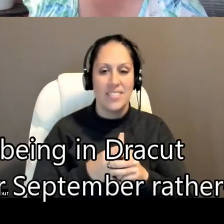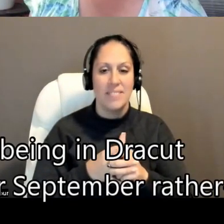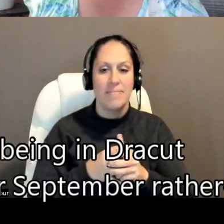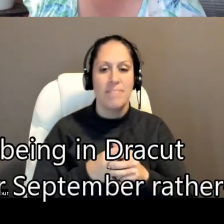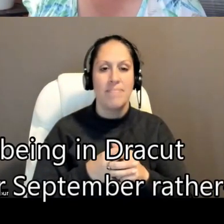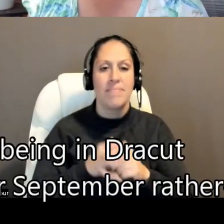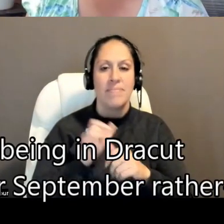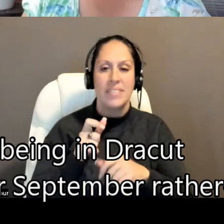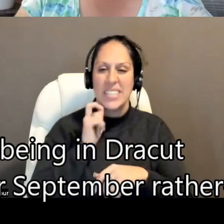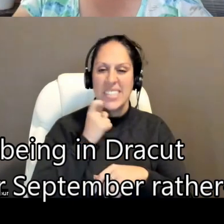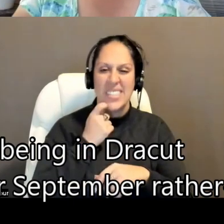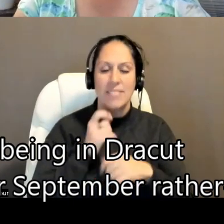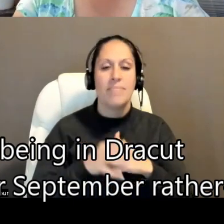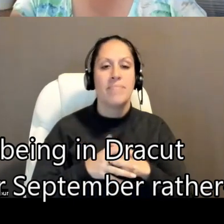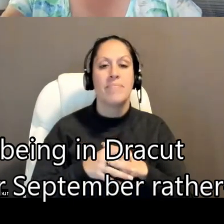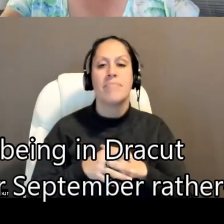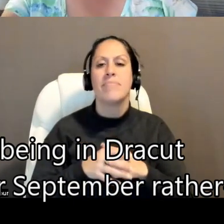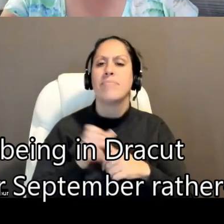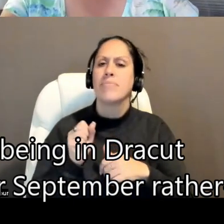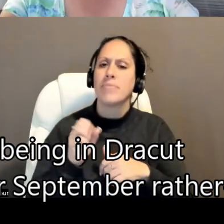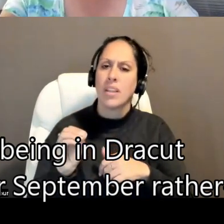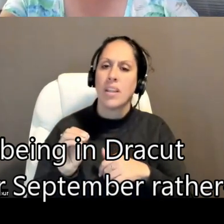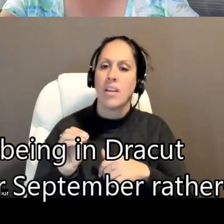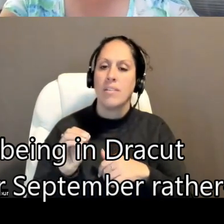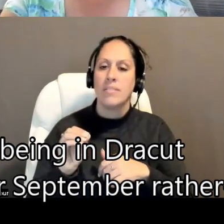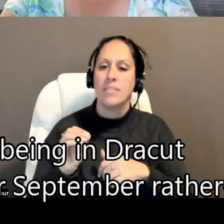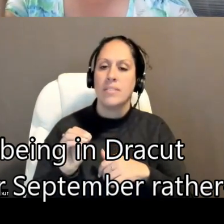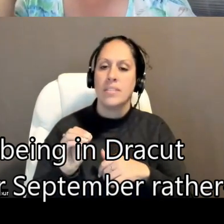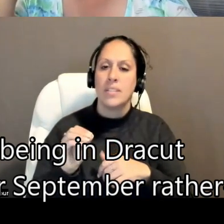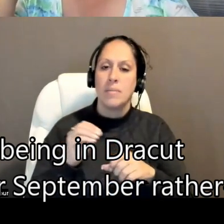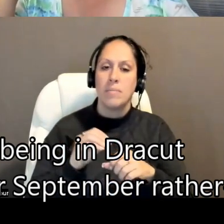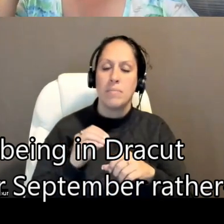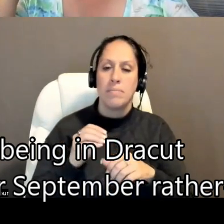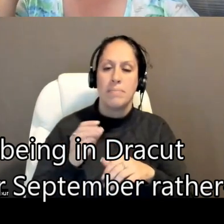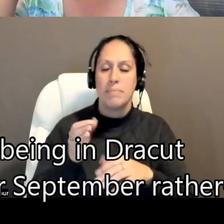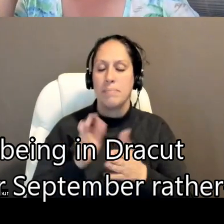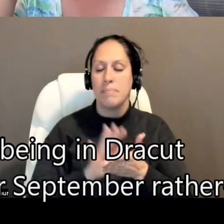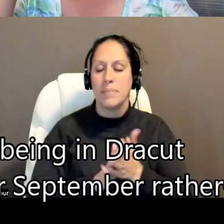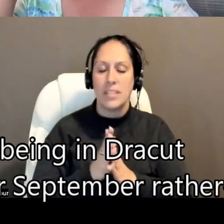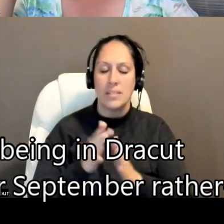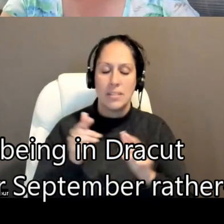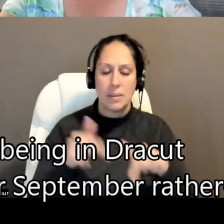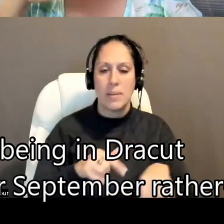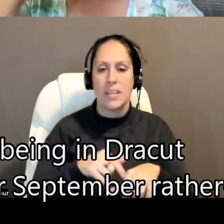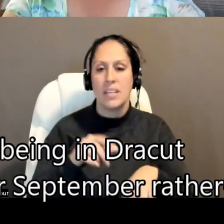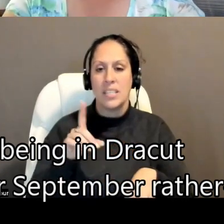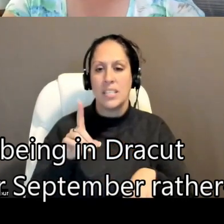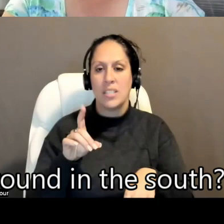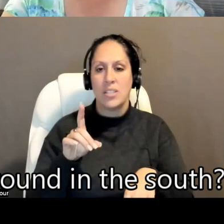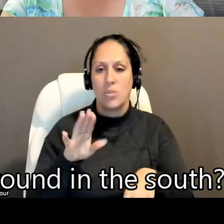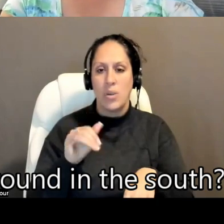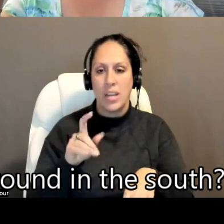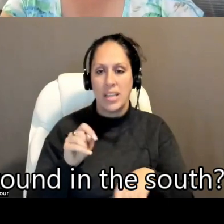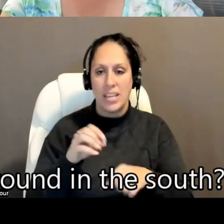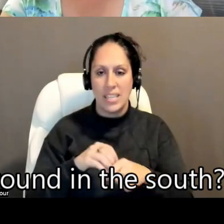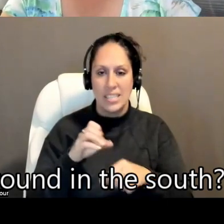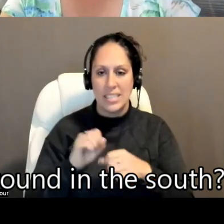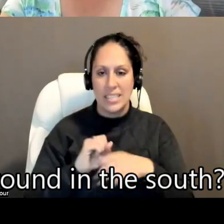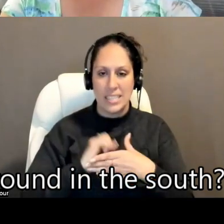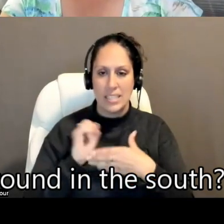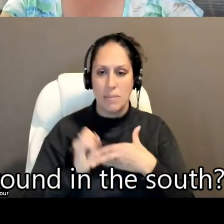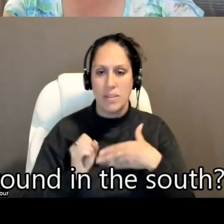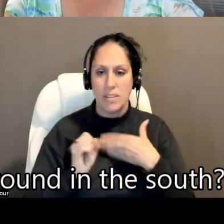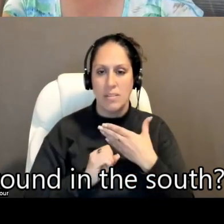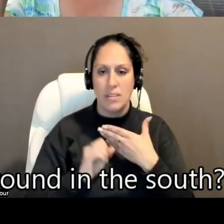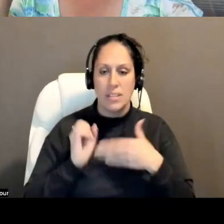That's neat. So besides being in Drake It in November, where or September rather, where are you